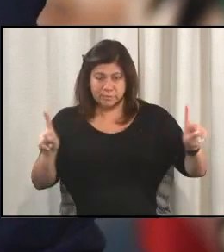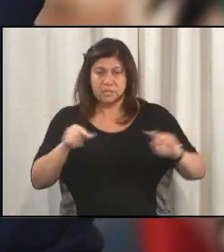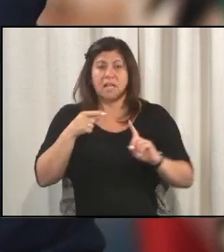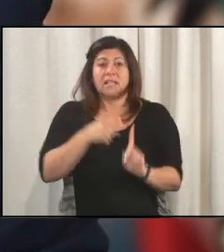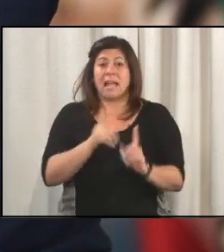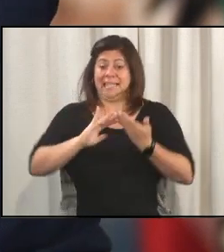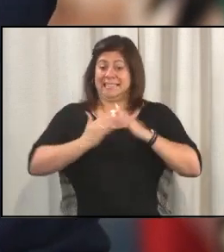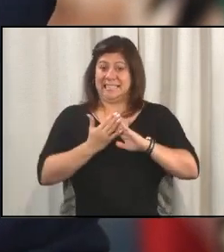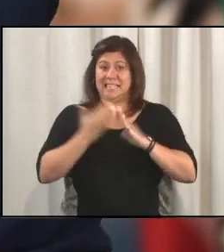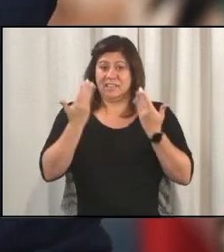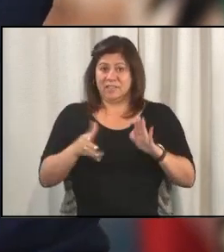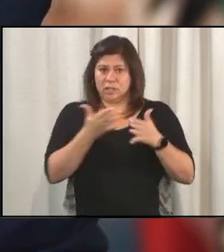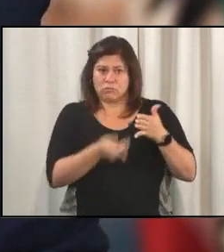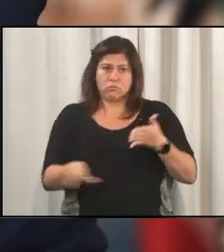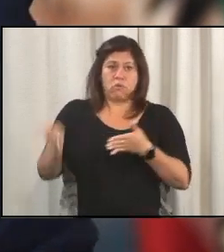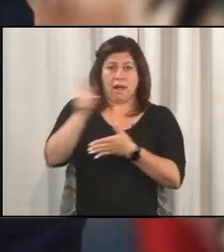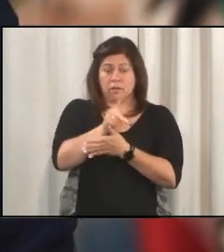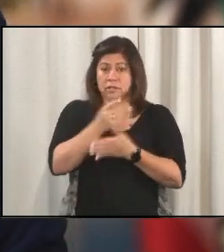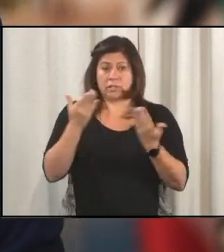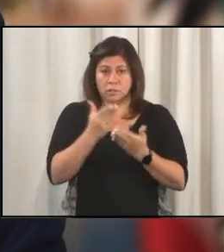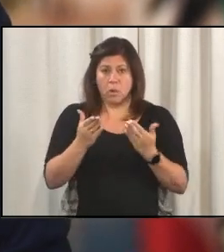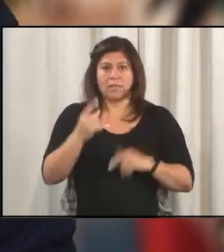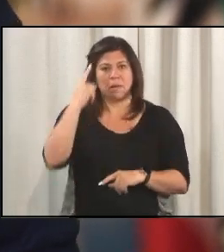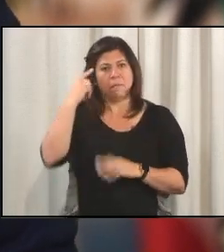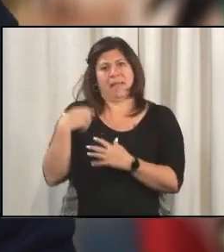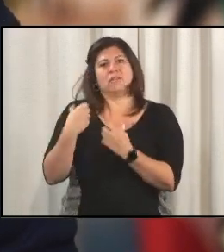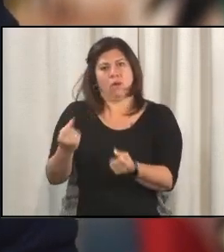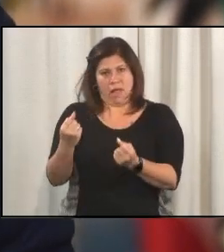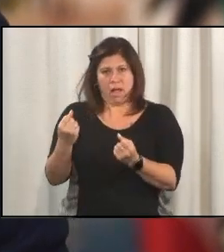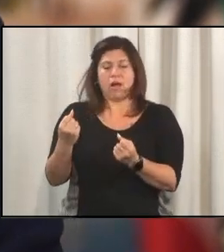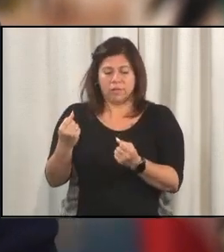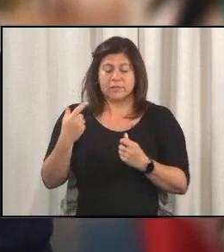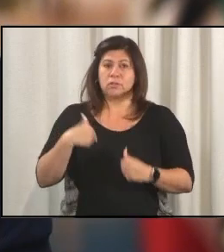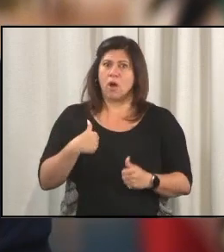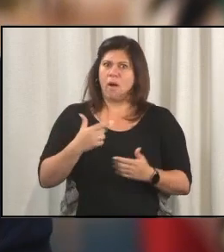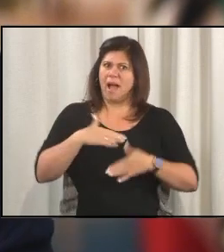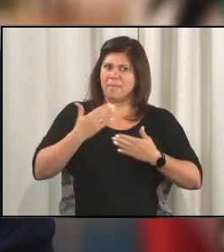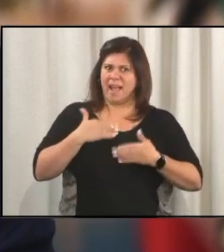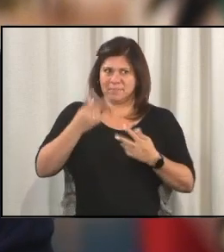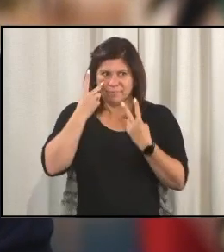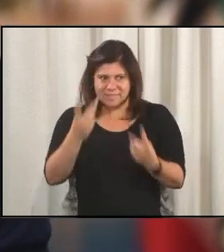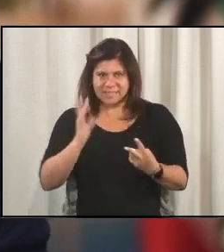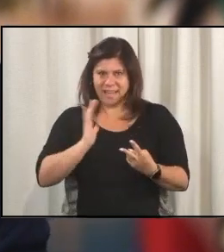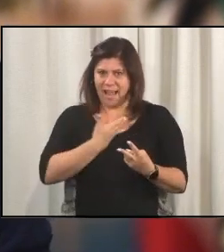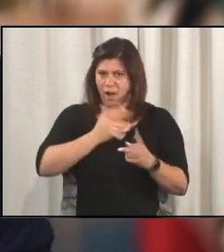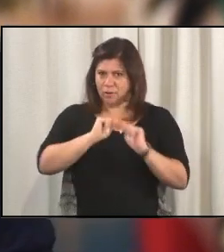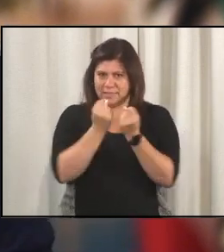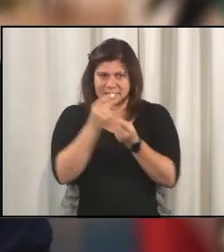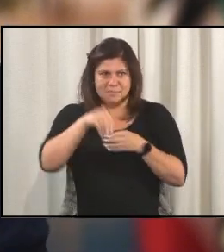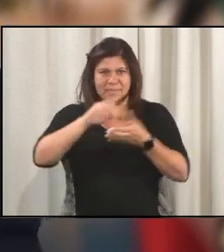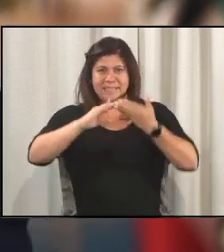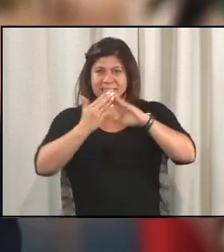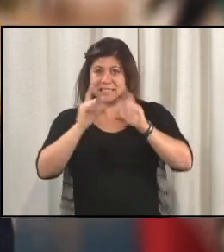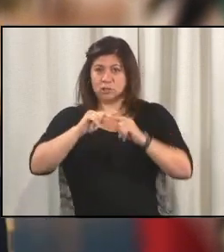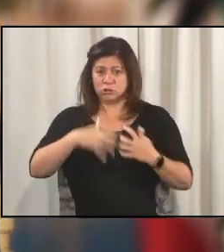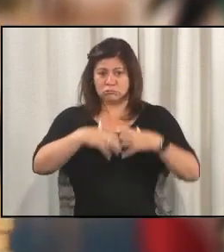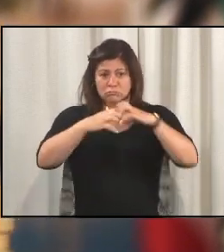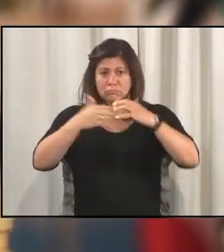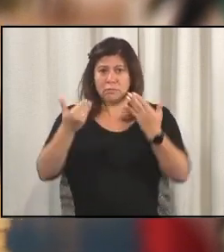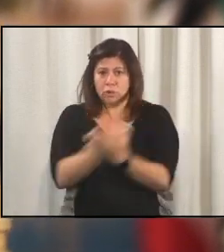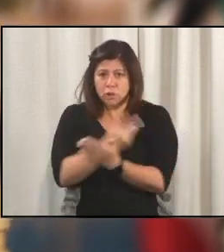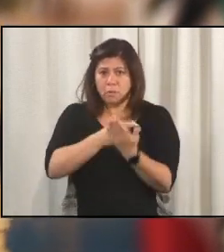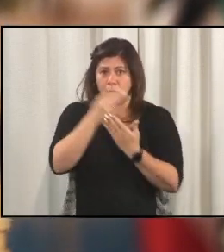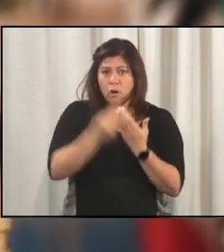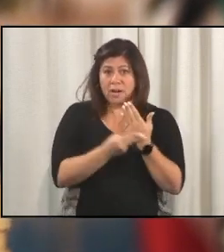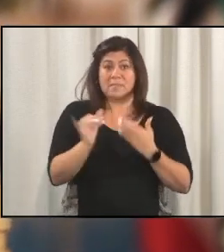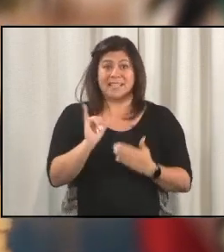health across the board, and more must be done. And that's why I'm happy to see our city team create new programs like our evening mental